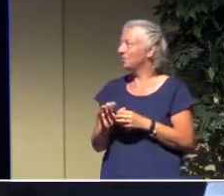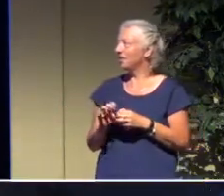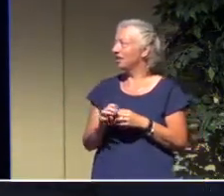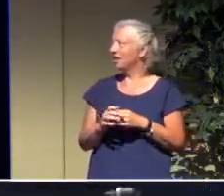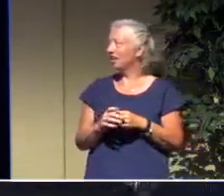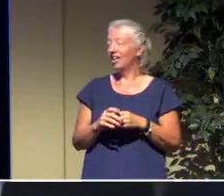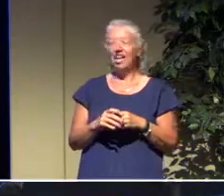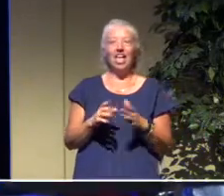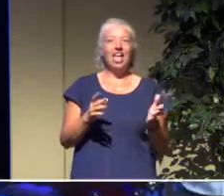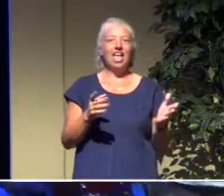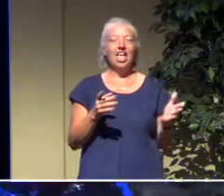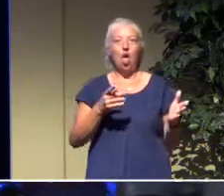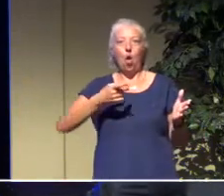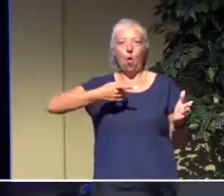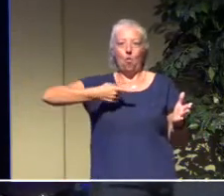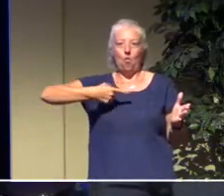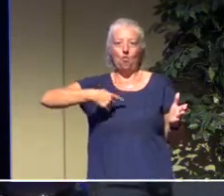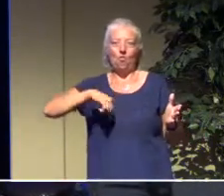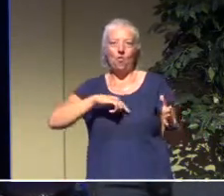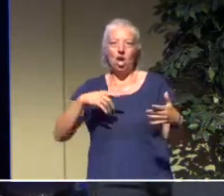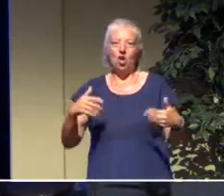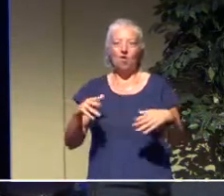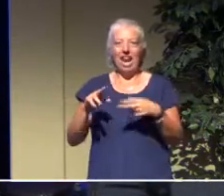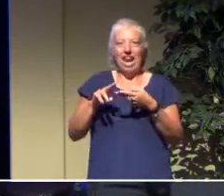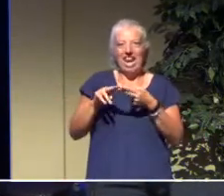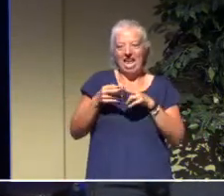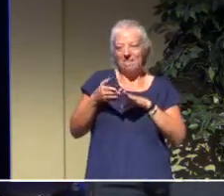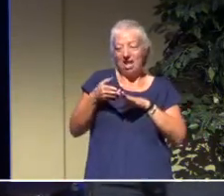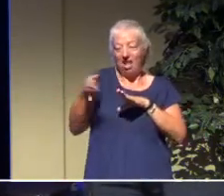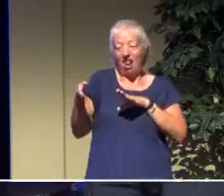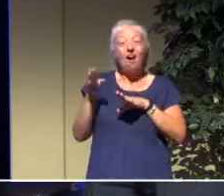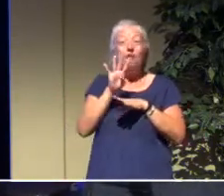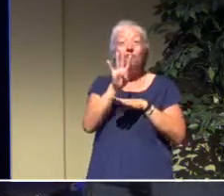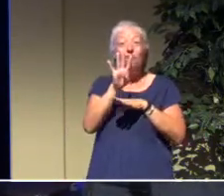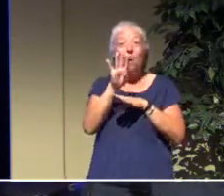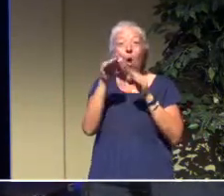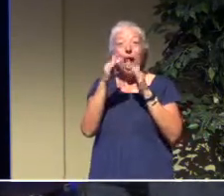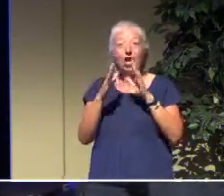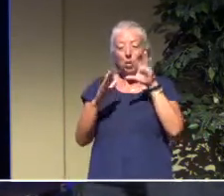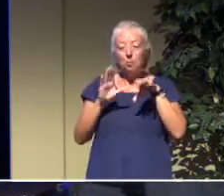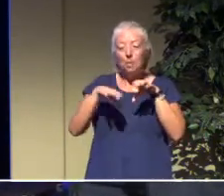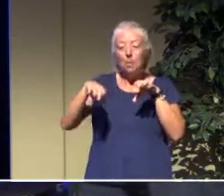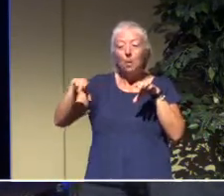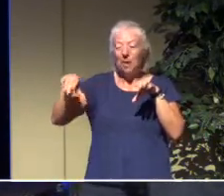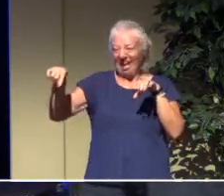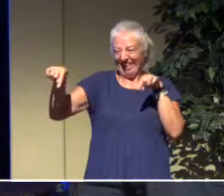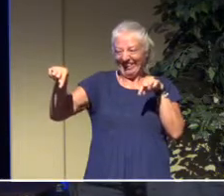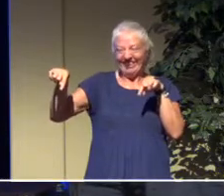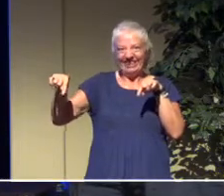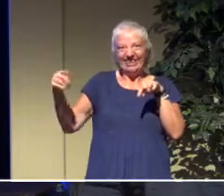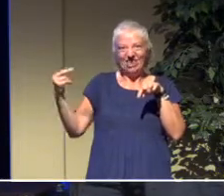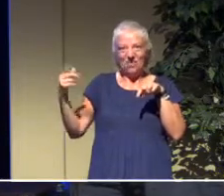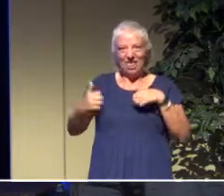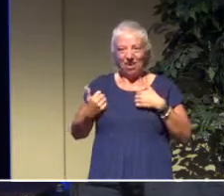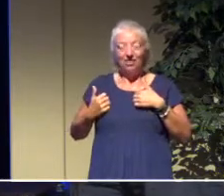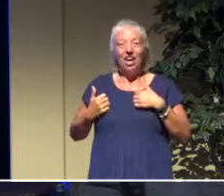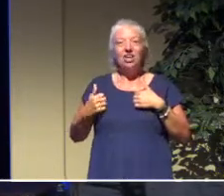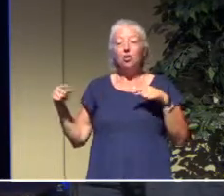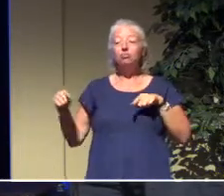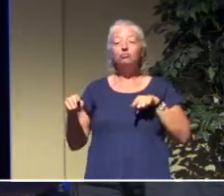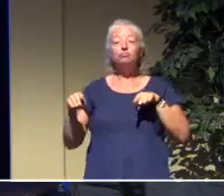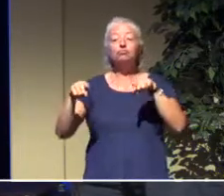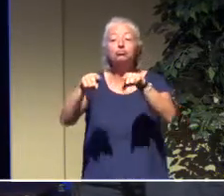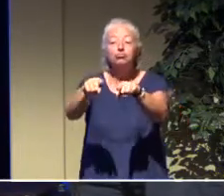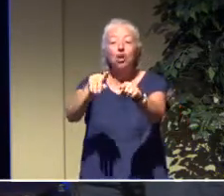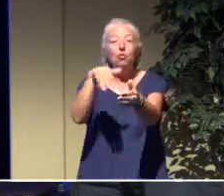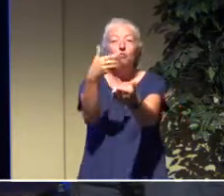We are the ultimate neighbors. We now live four doors apart, at least until the end of September. We drive the same path to work, and then we